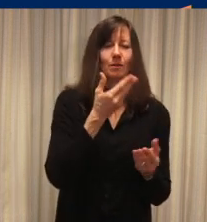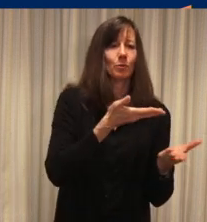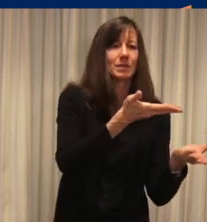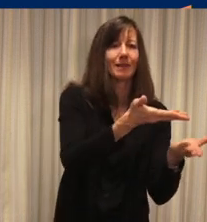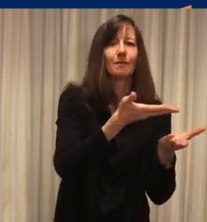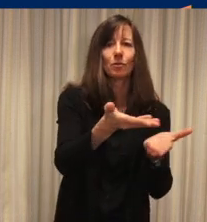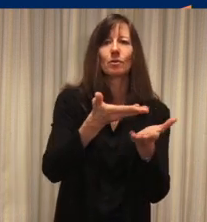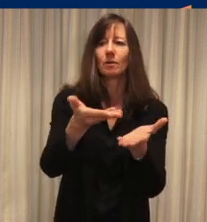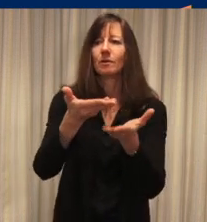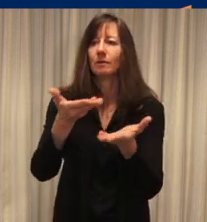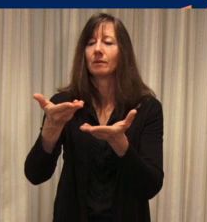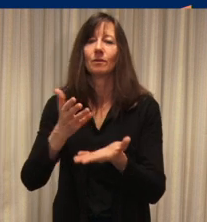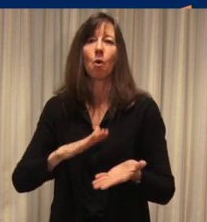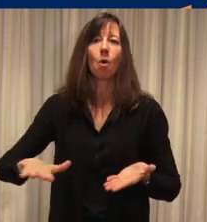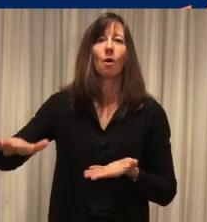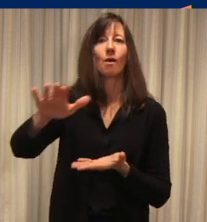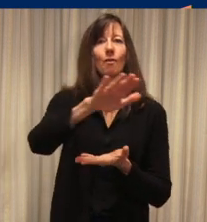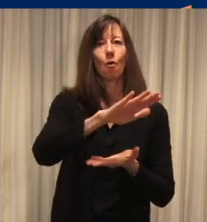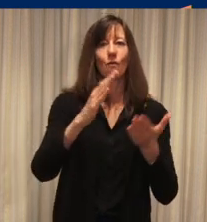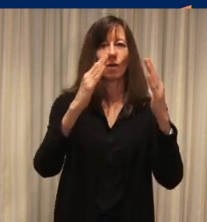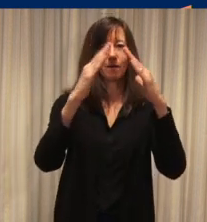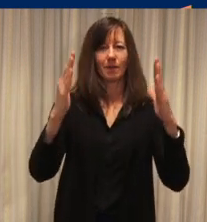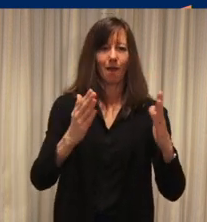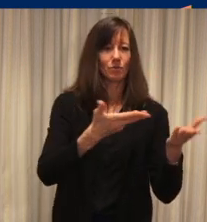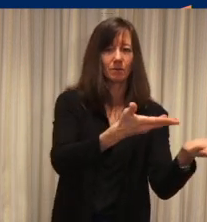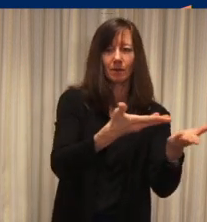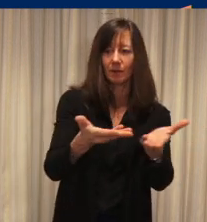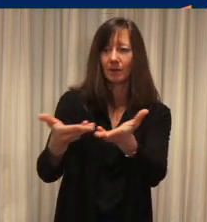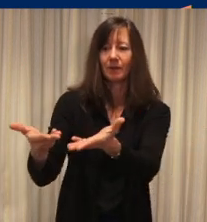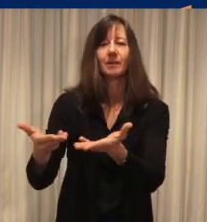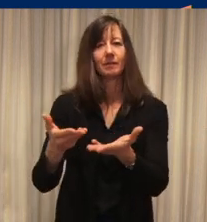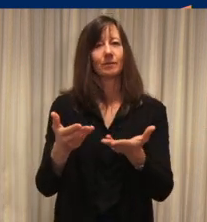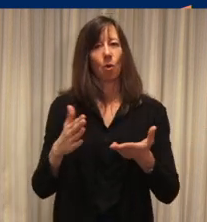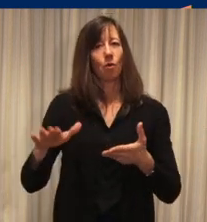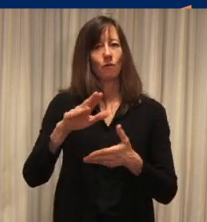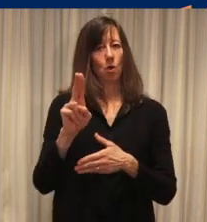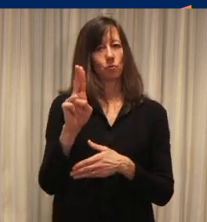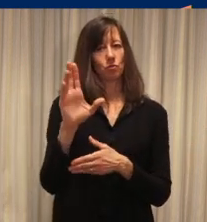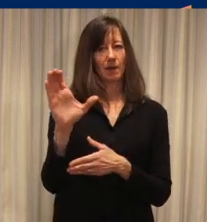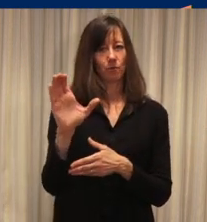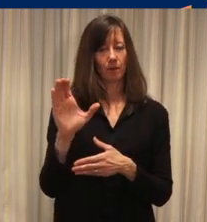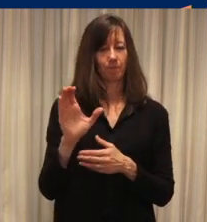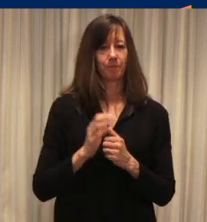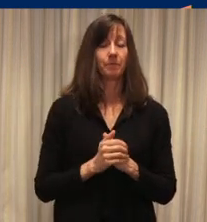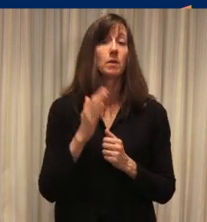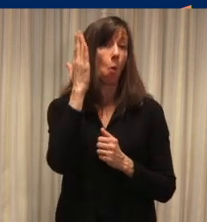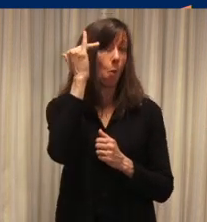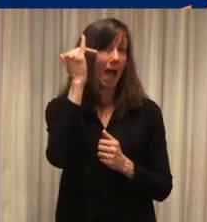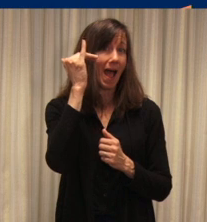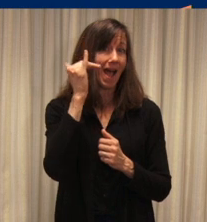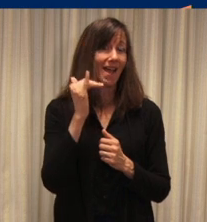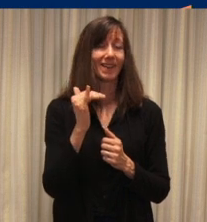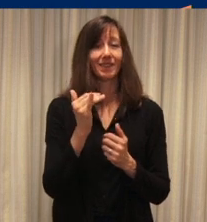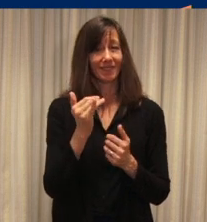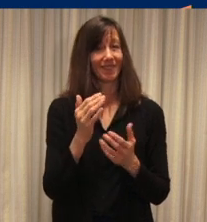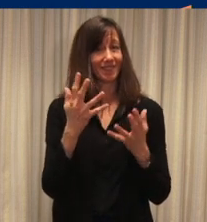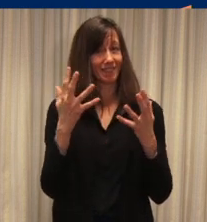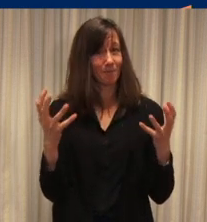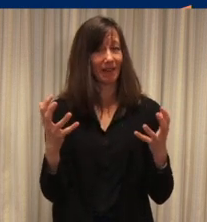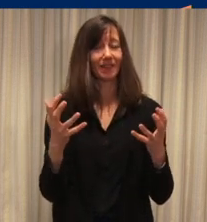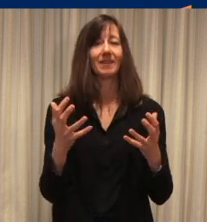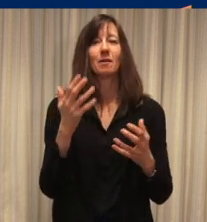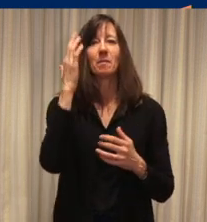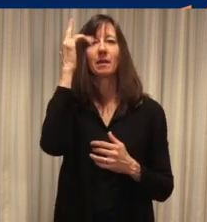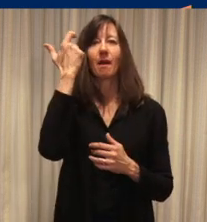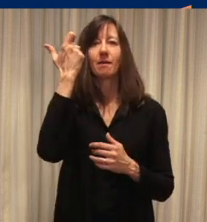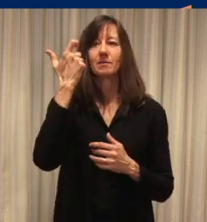across Ulster County. This is due mostly in part to three things. One, very generous donations